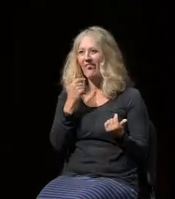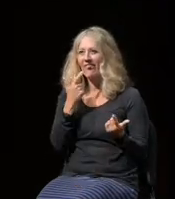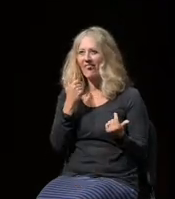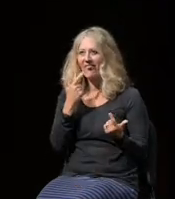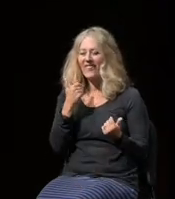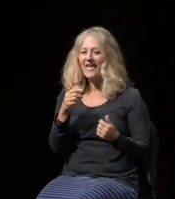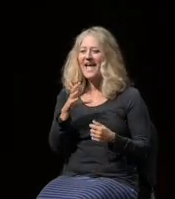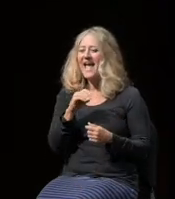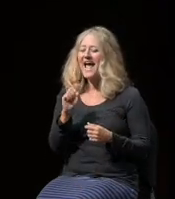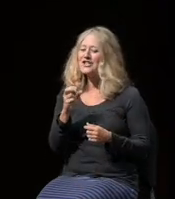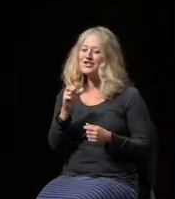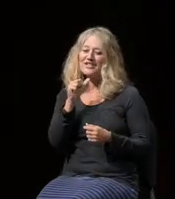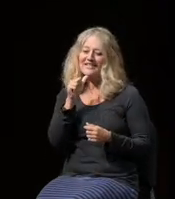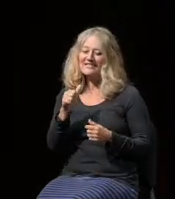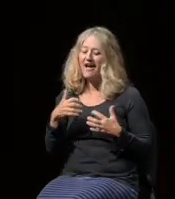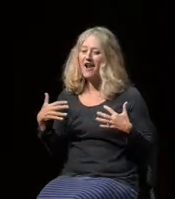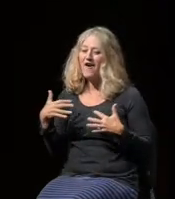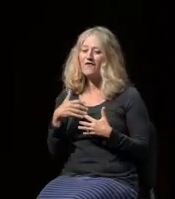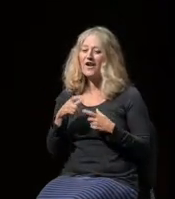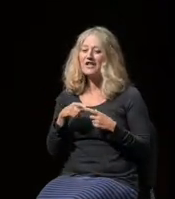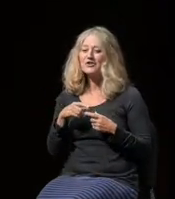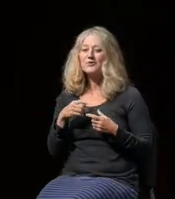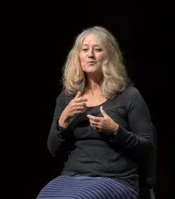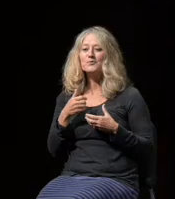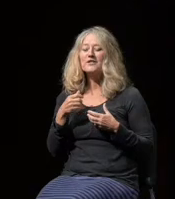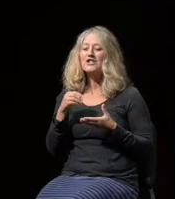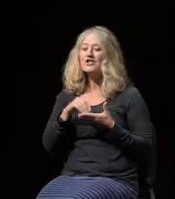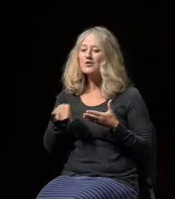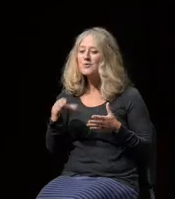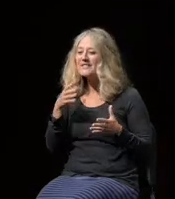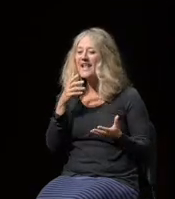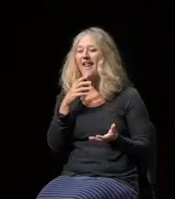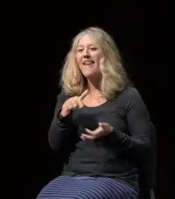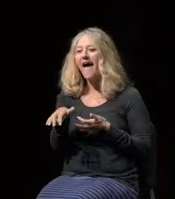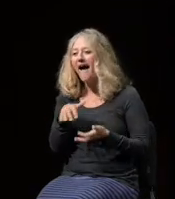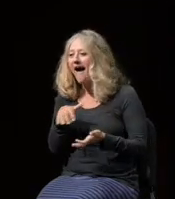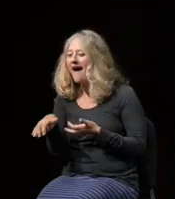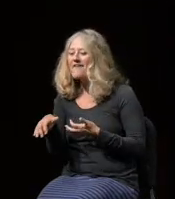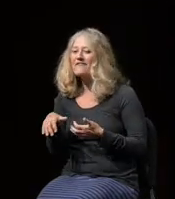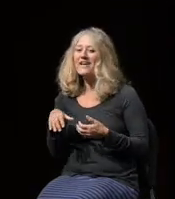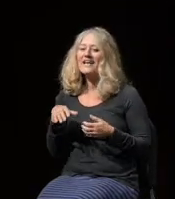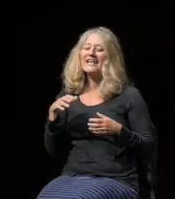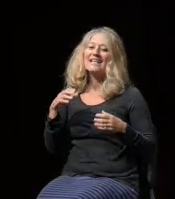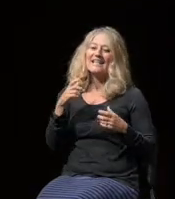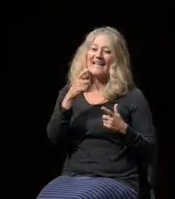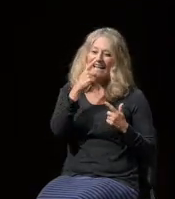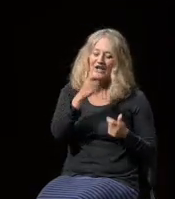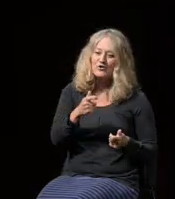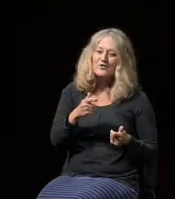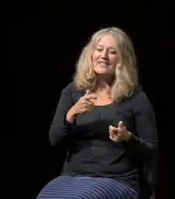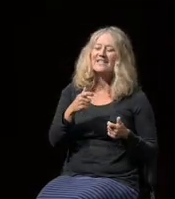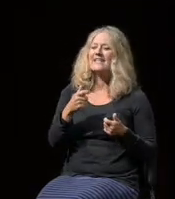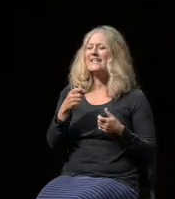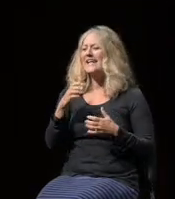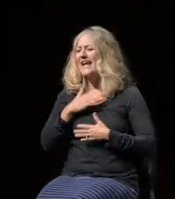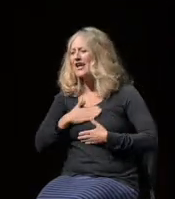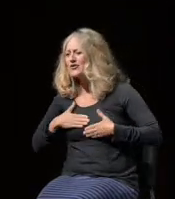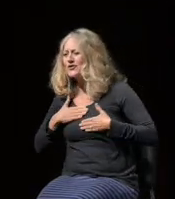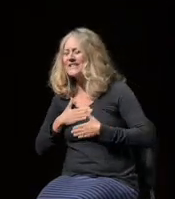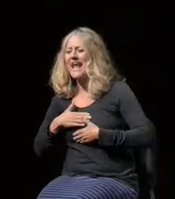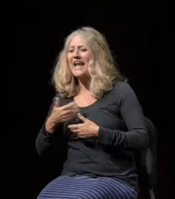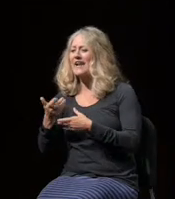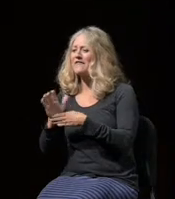And she isn't afraid to make her students laugh. She keeps her students interested and entertained by creating videos for each